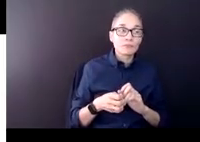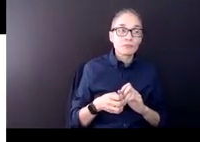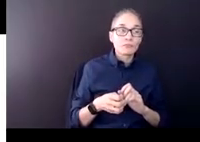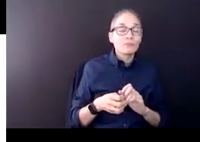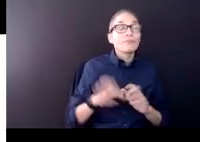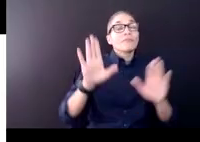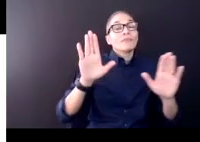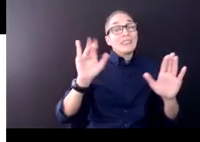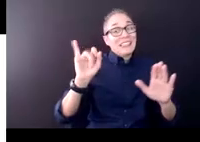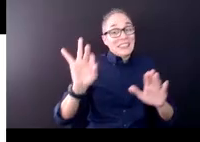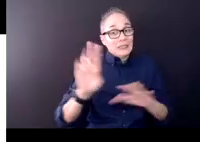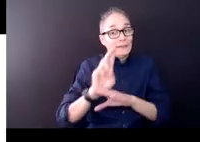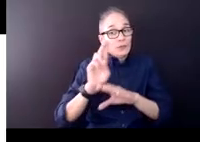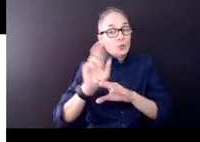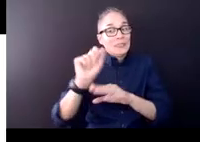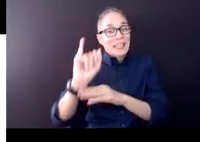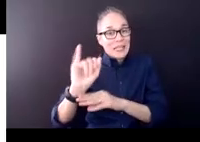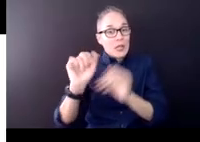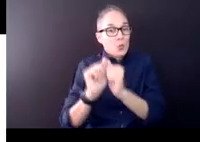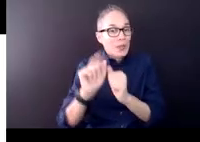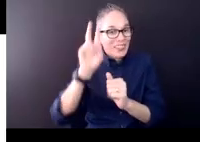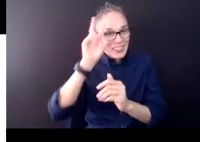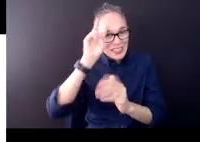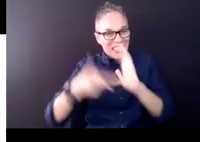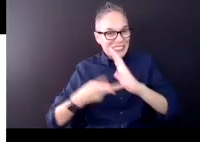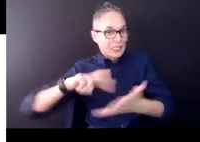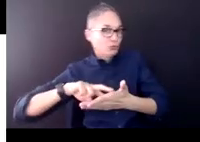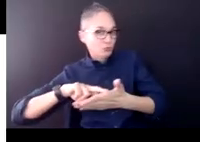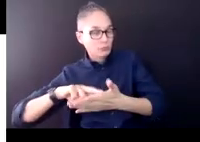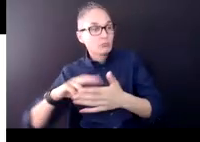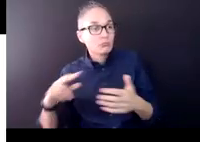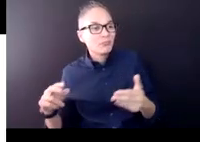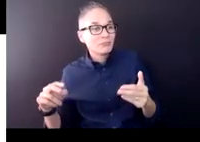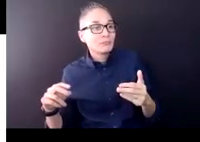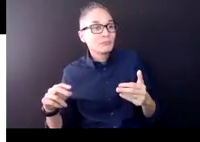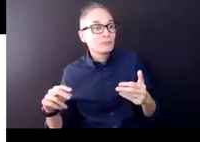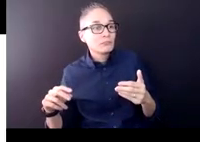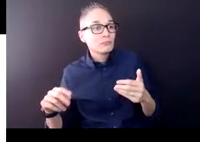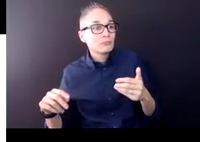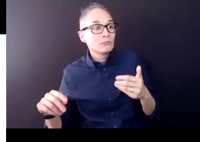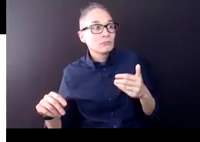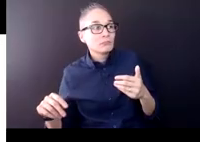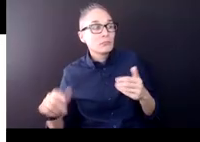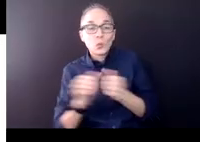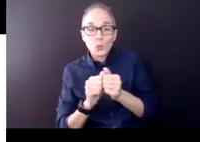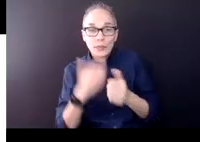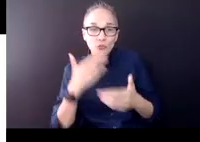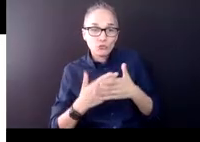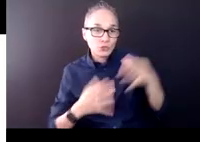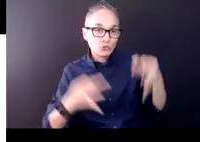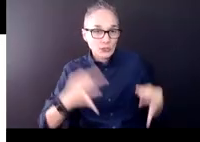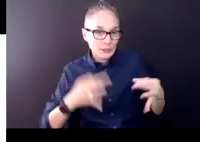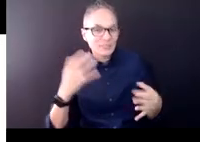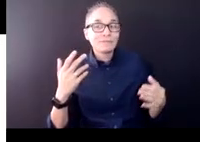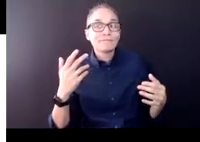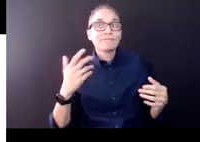intentional AI use is what would be needed, and using AI with good judgment